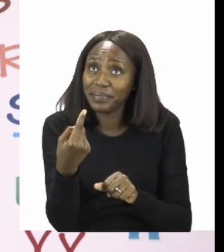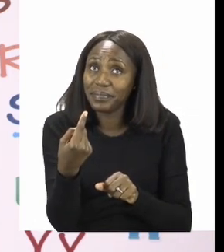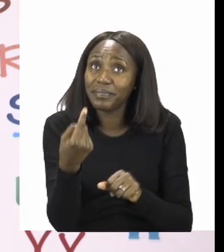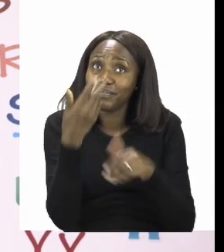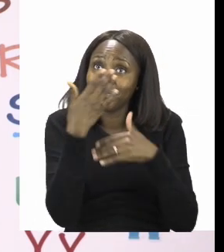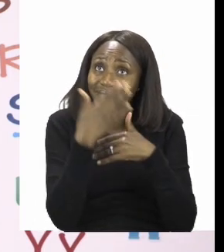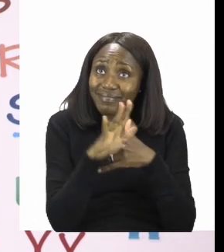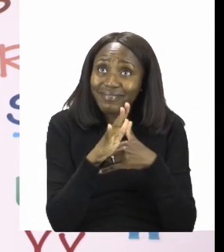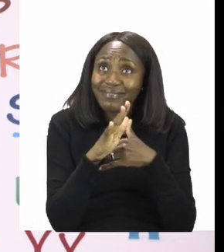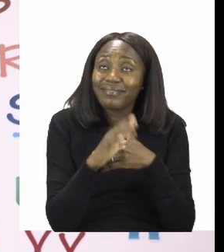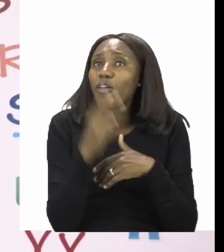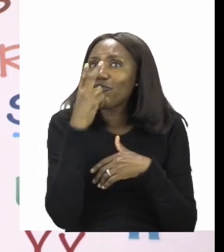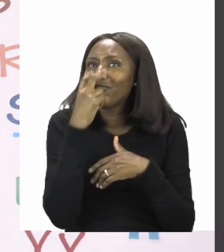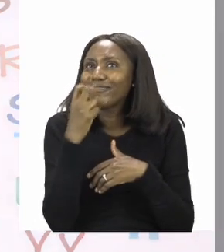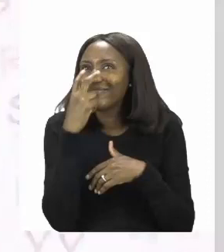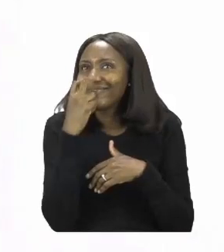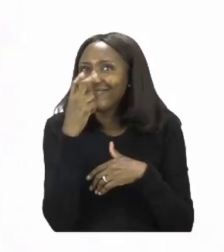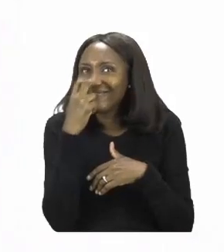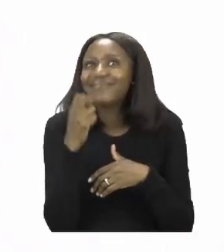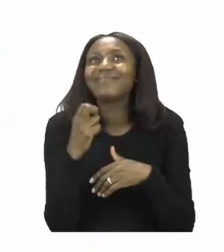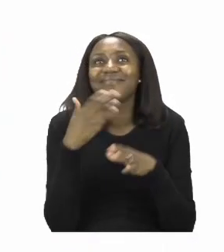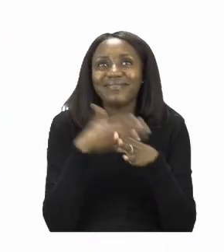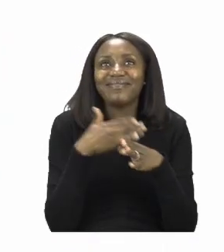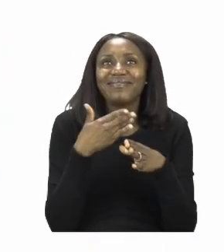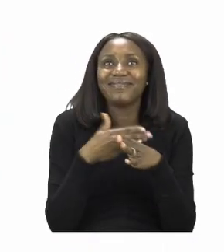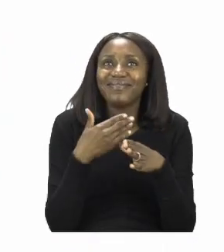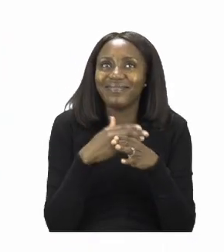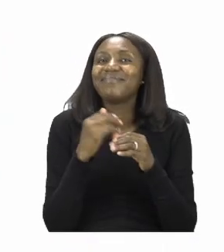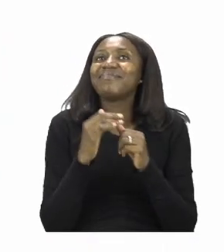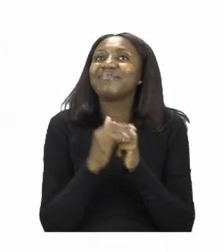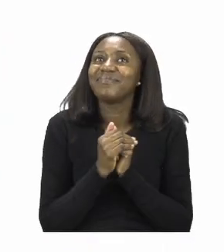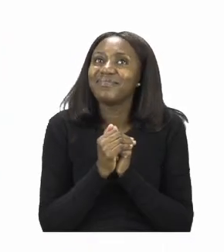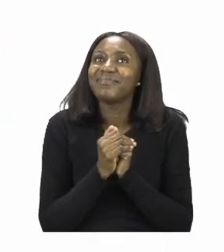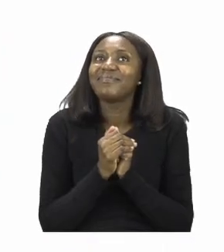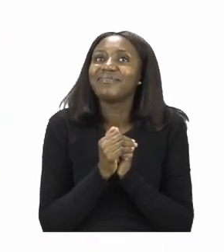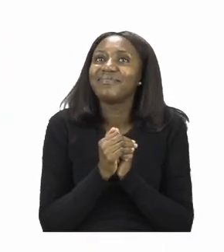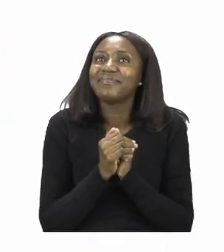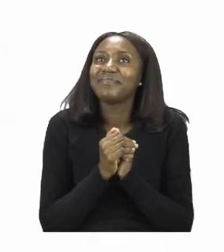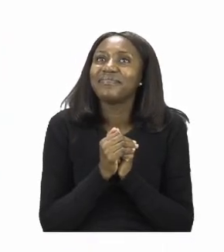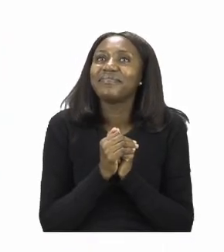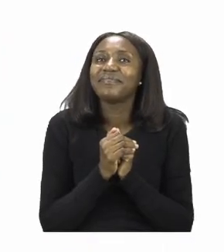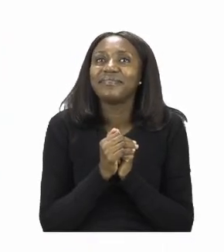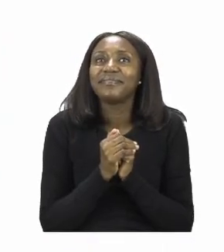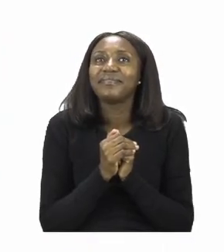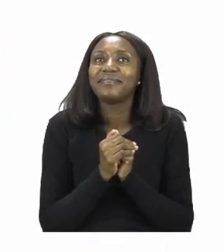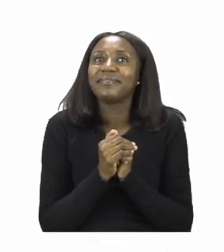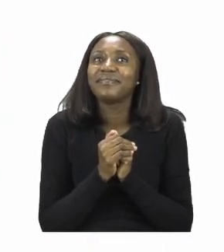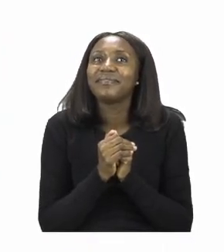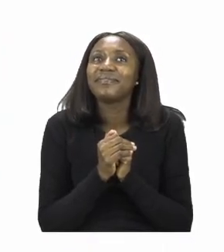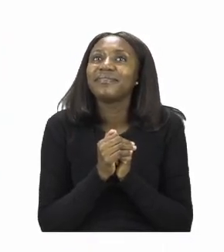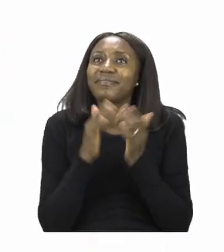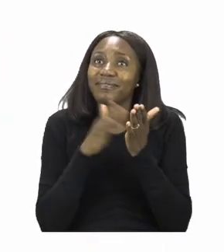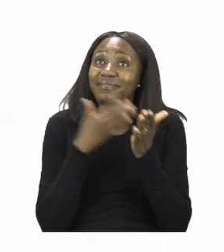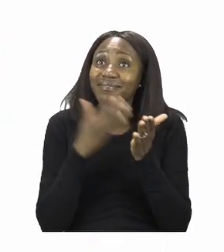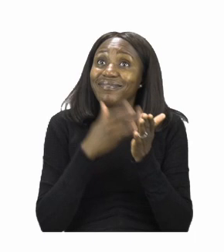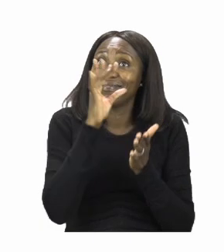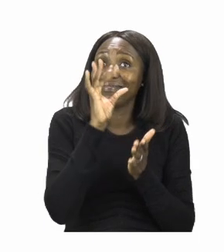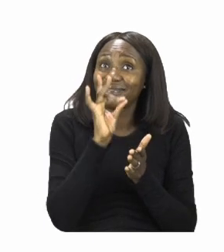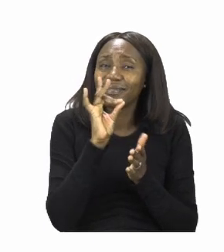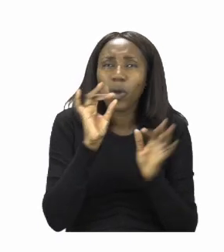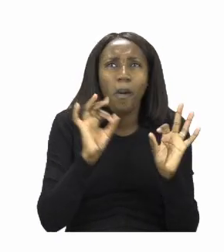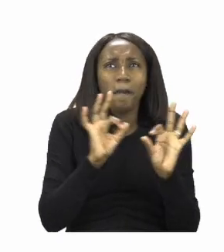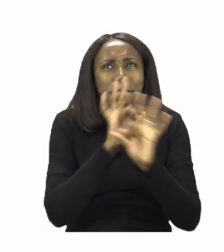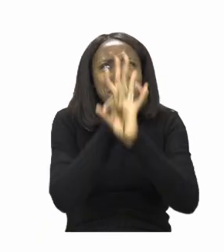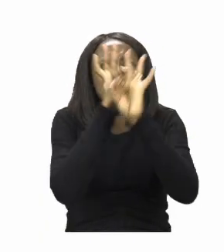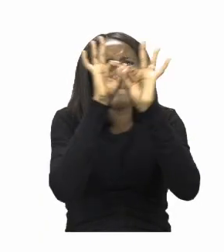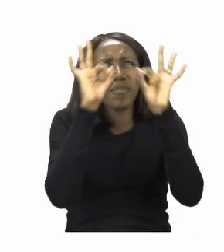fun exercise on the next page, page 8. On page 8, we have a beautiful picture,